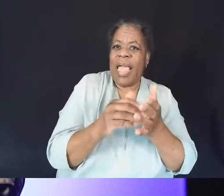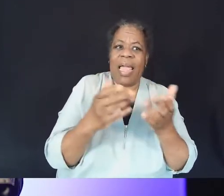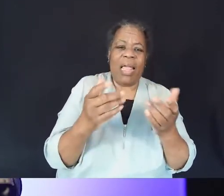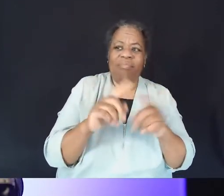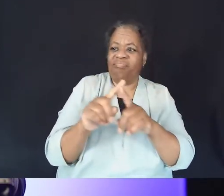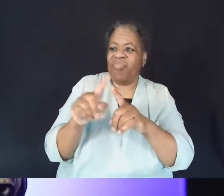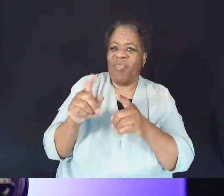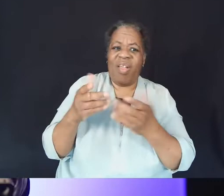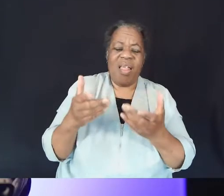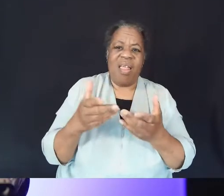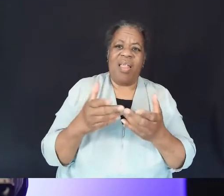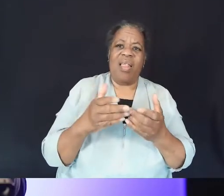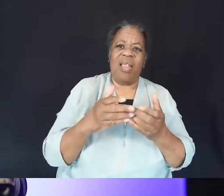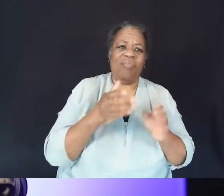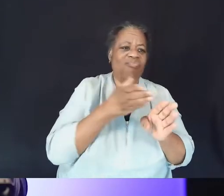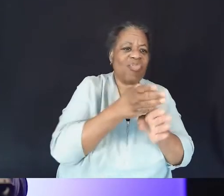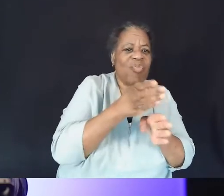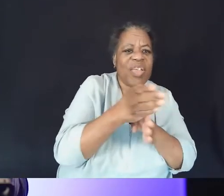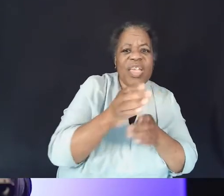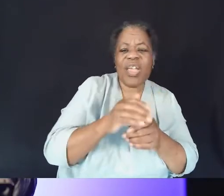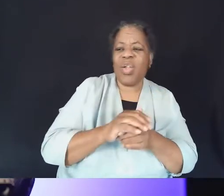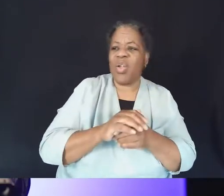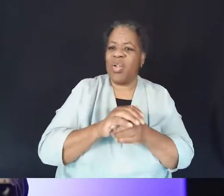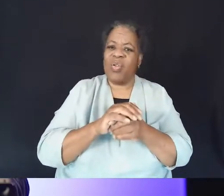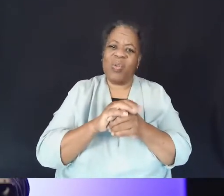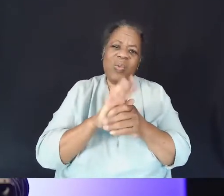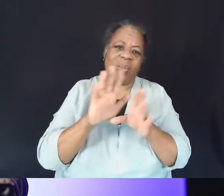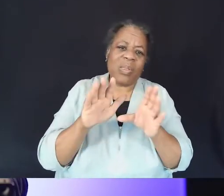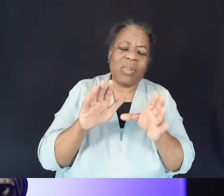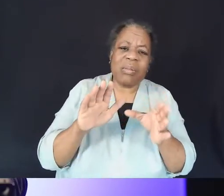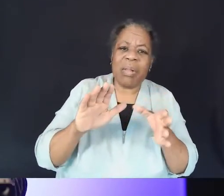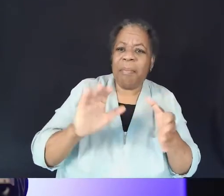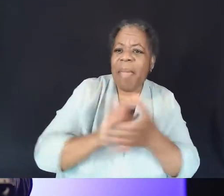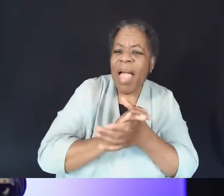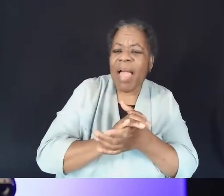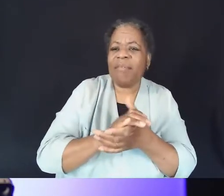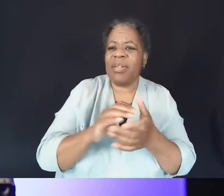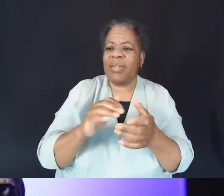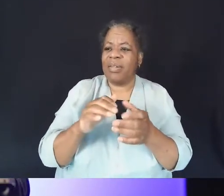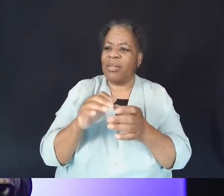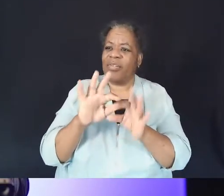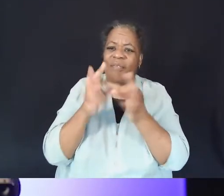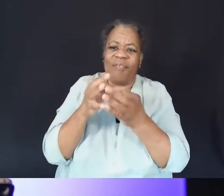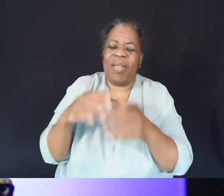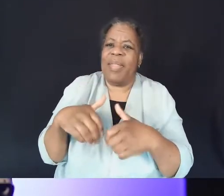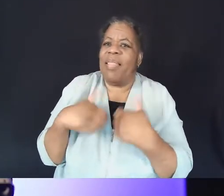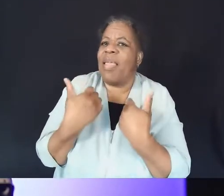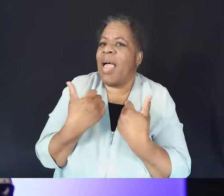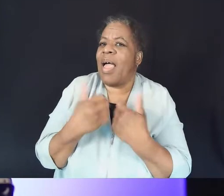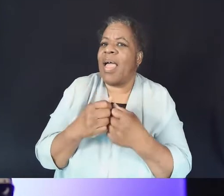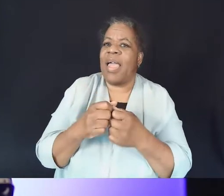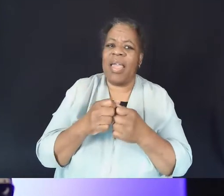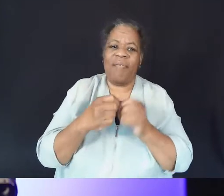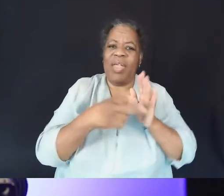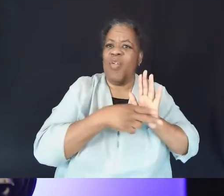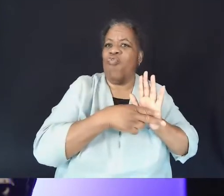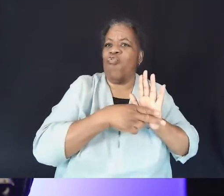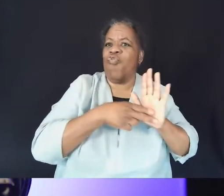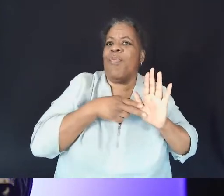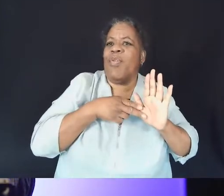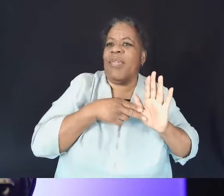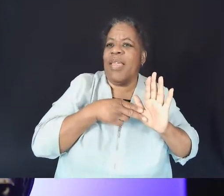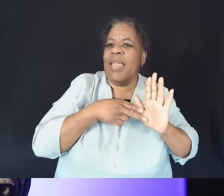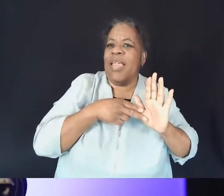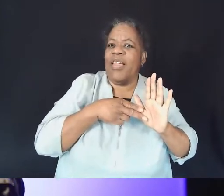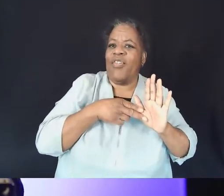to rebuild or repair their marriages, their family life, their reputation or credibility, or their